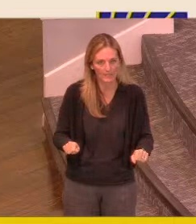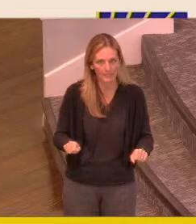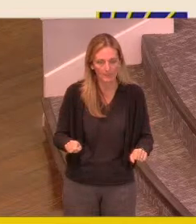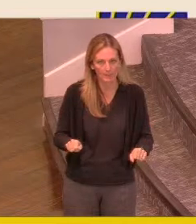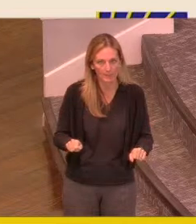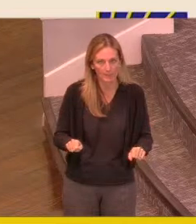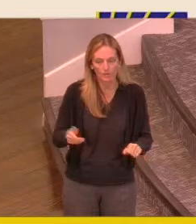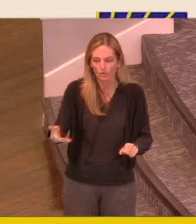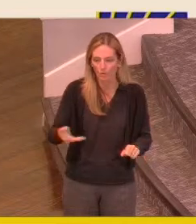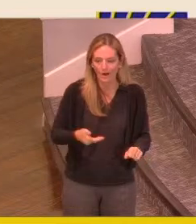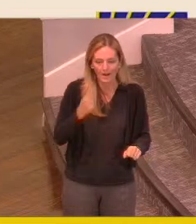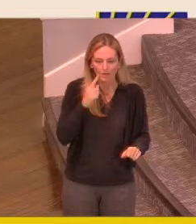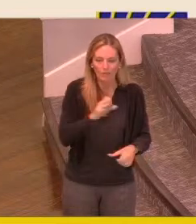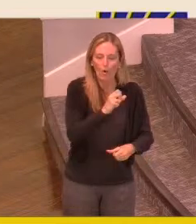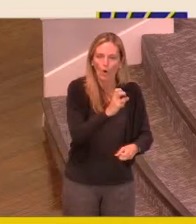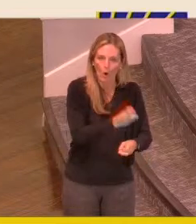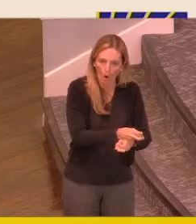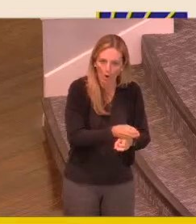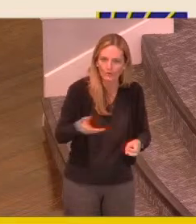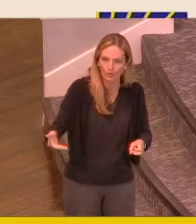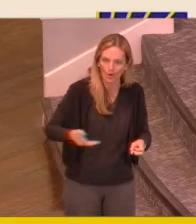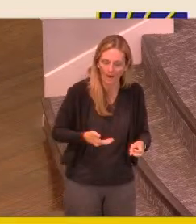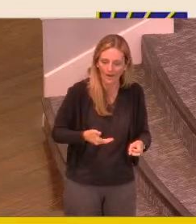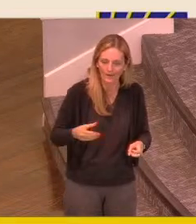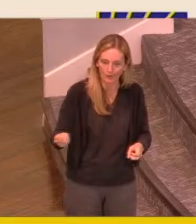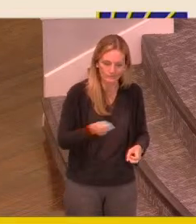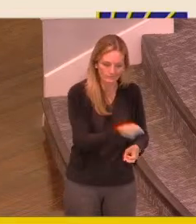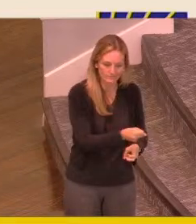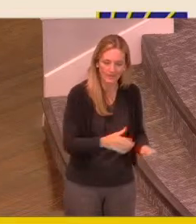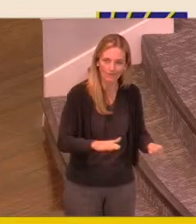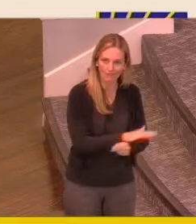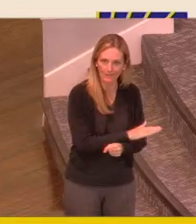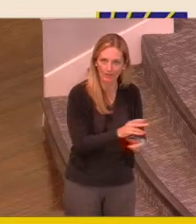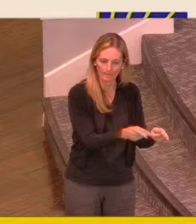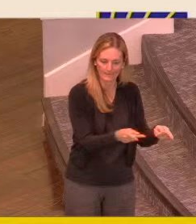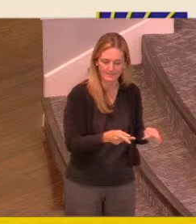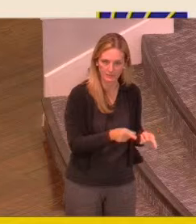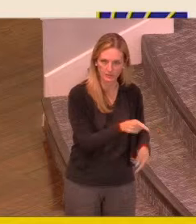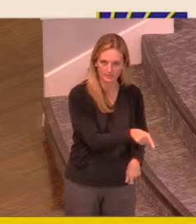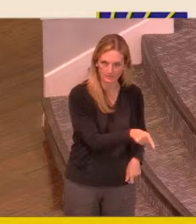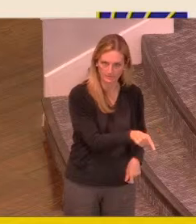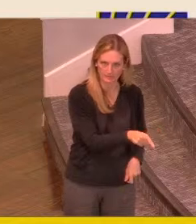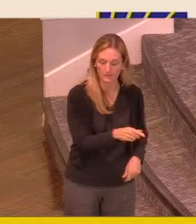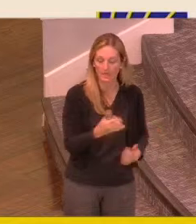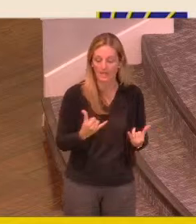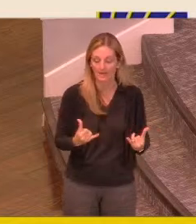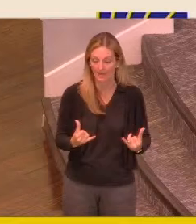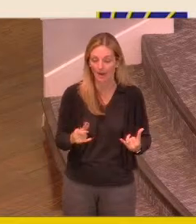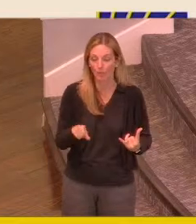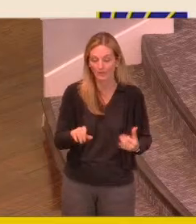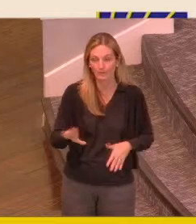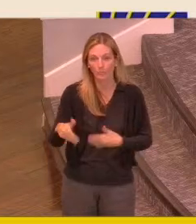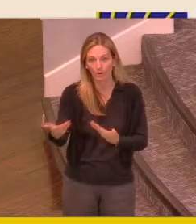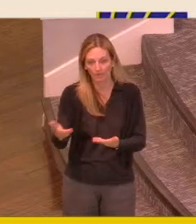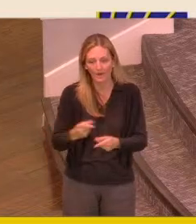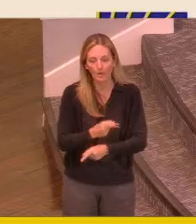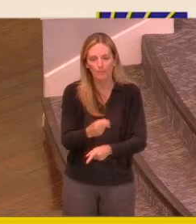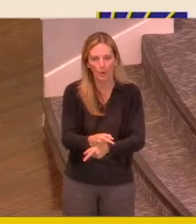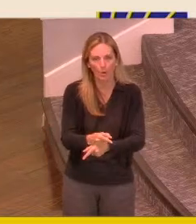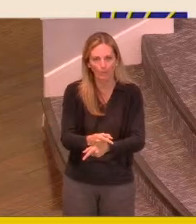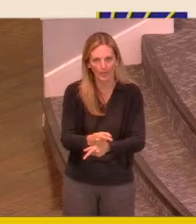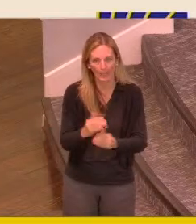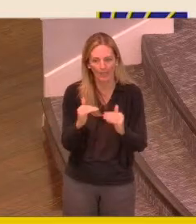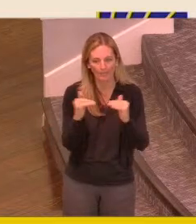positions as we're thinking about compensation. We needed to provide appropriate levels of compensation along a